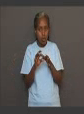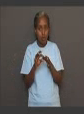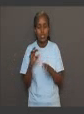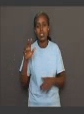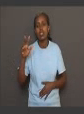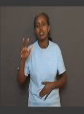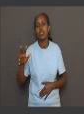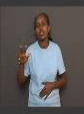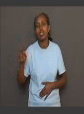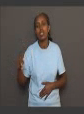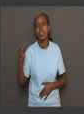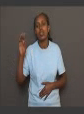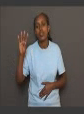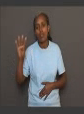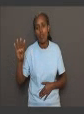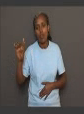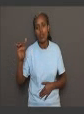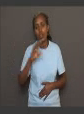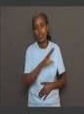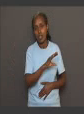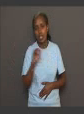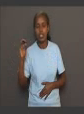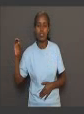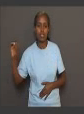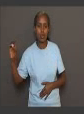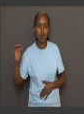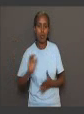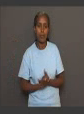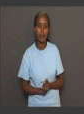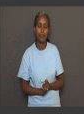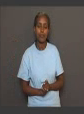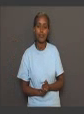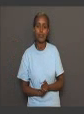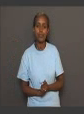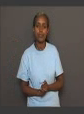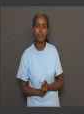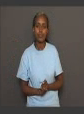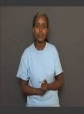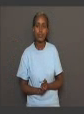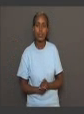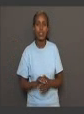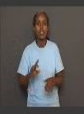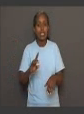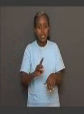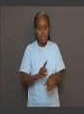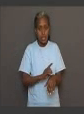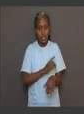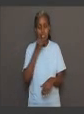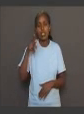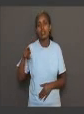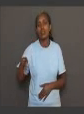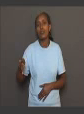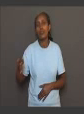3, 4, and 0. The distance of